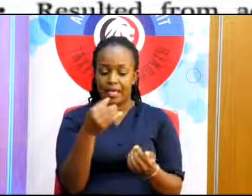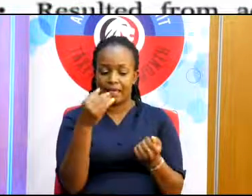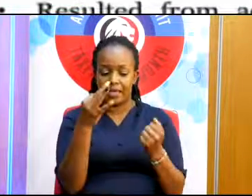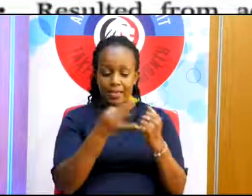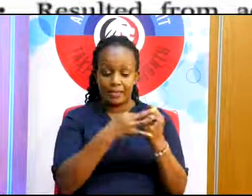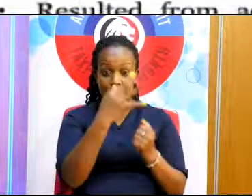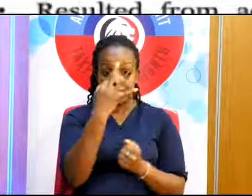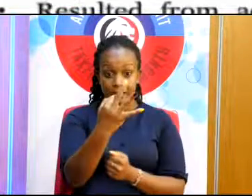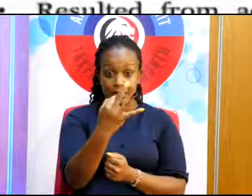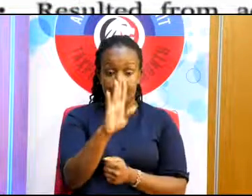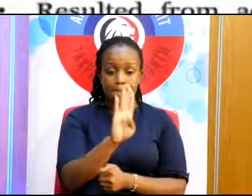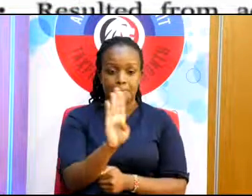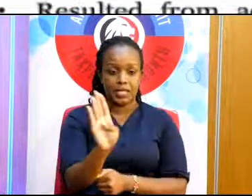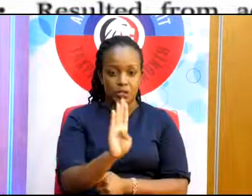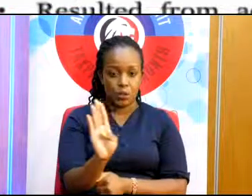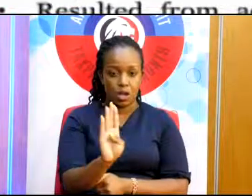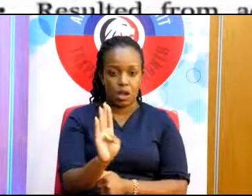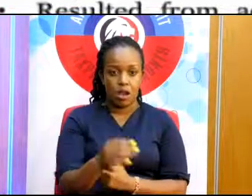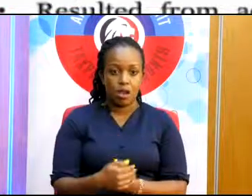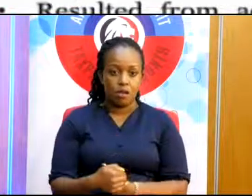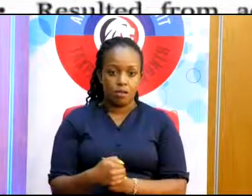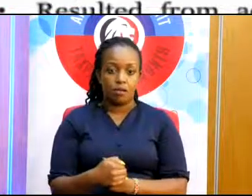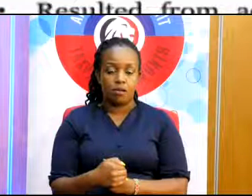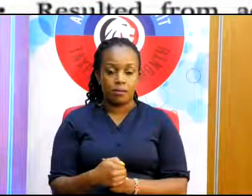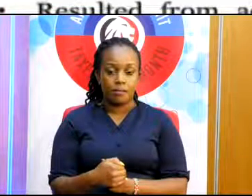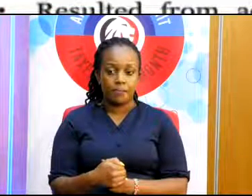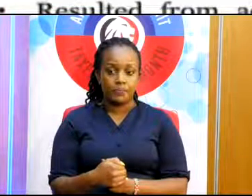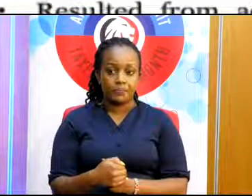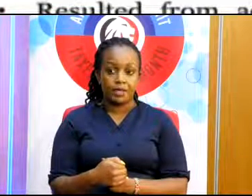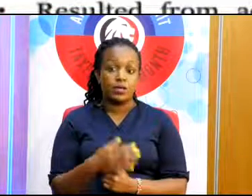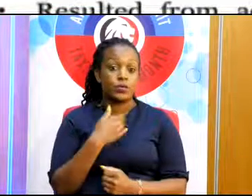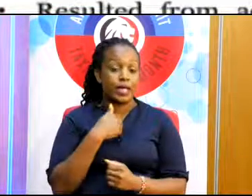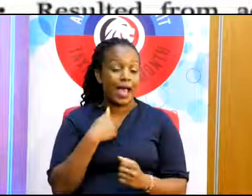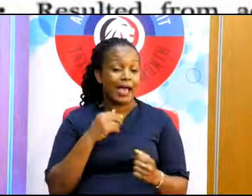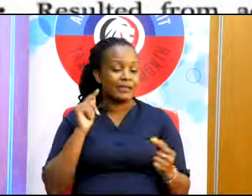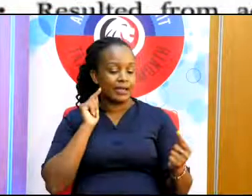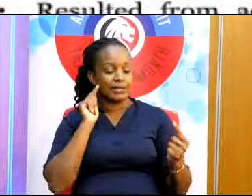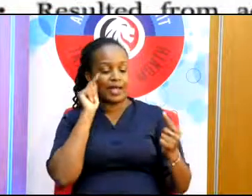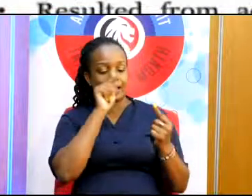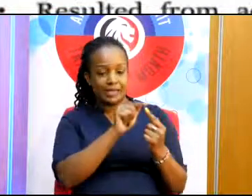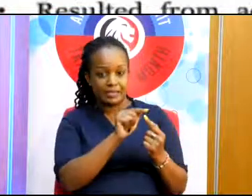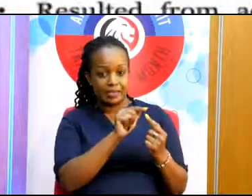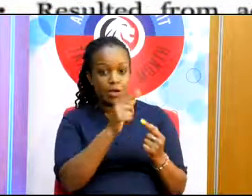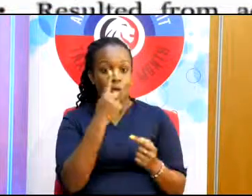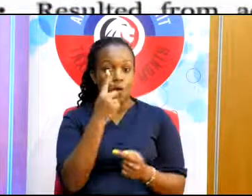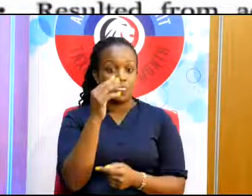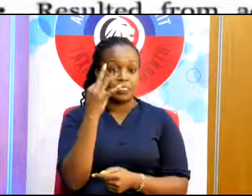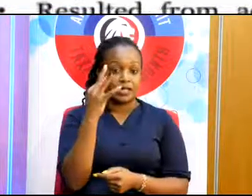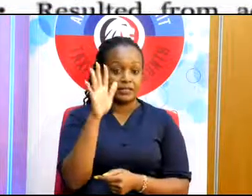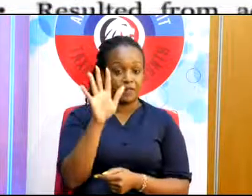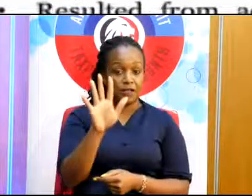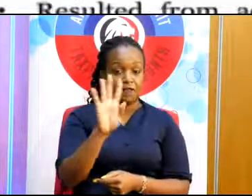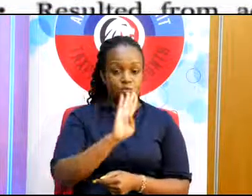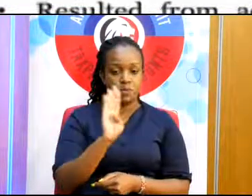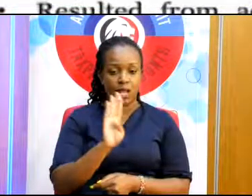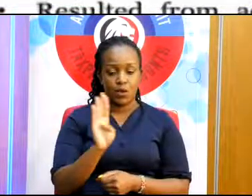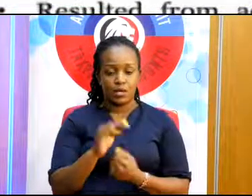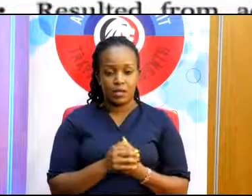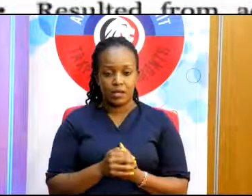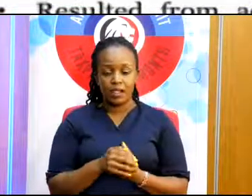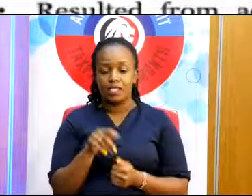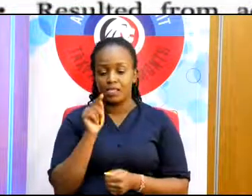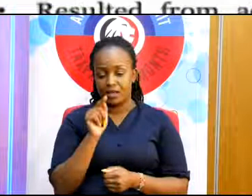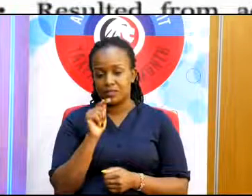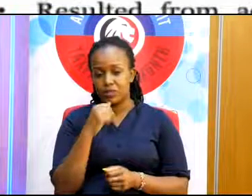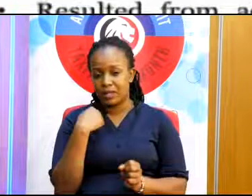billion out of a target of 130 5 billion. And this was